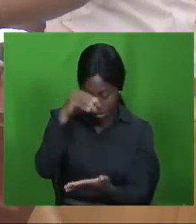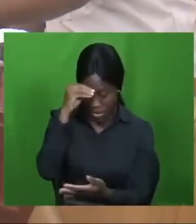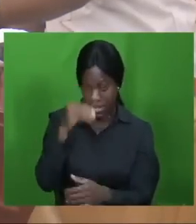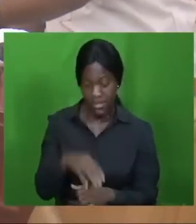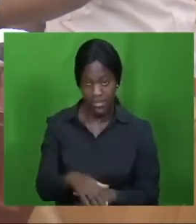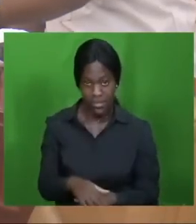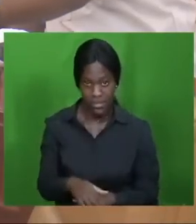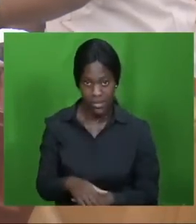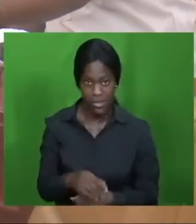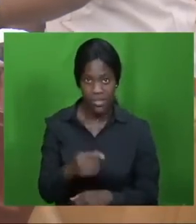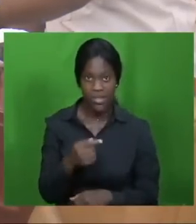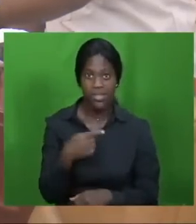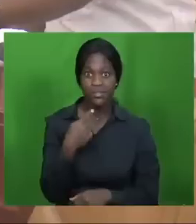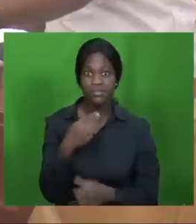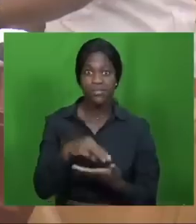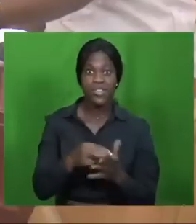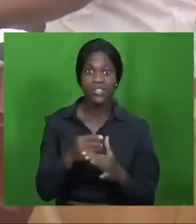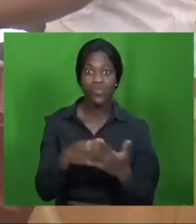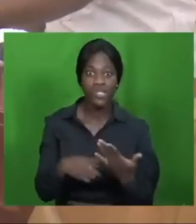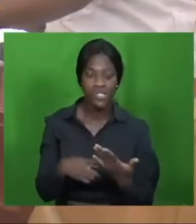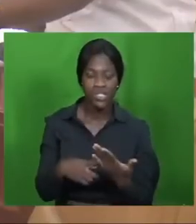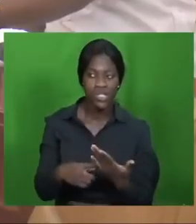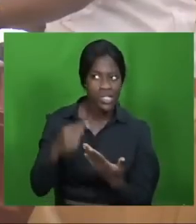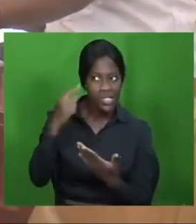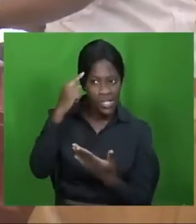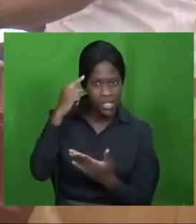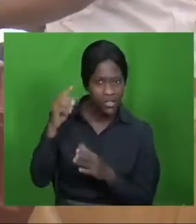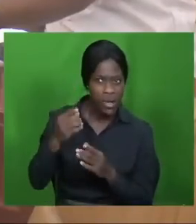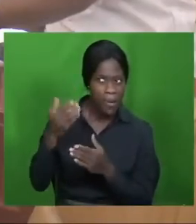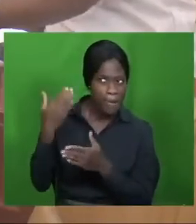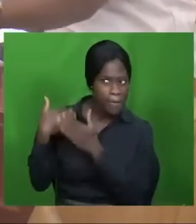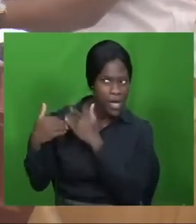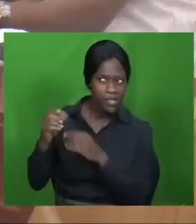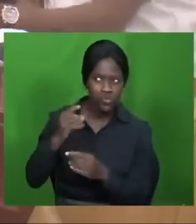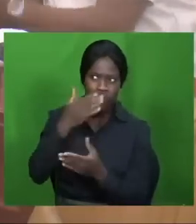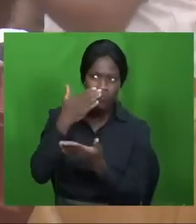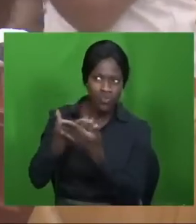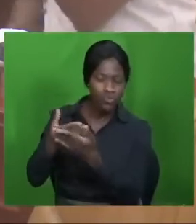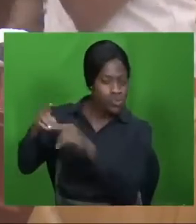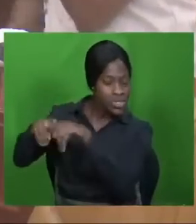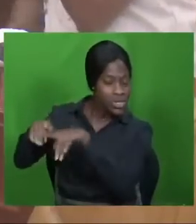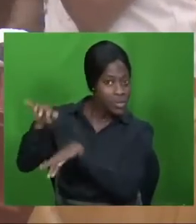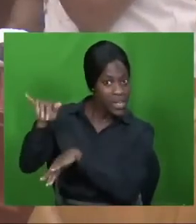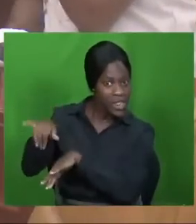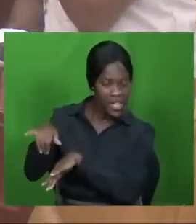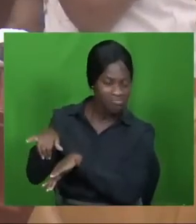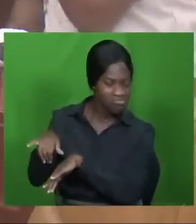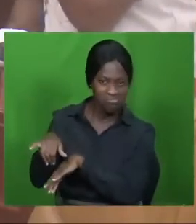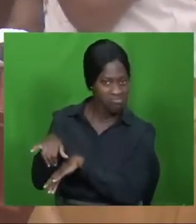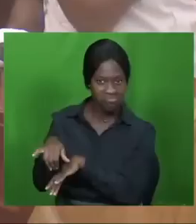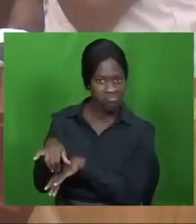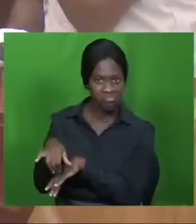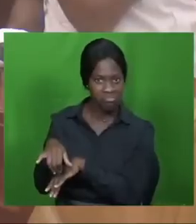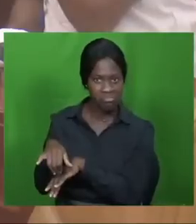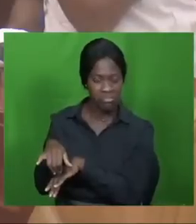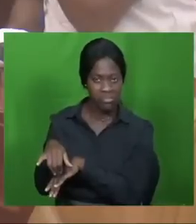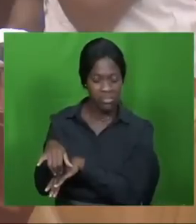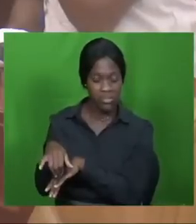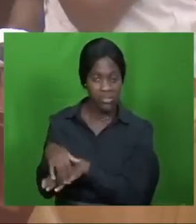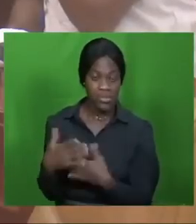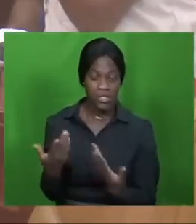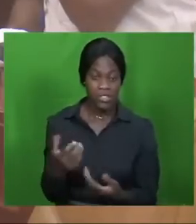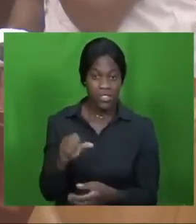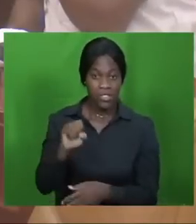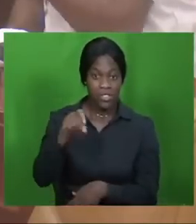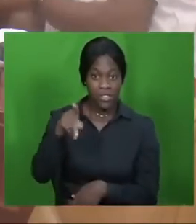live in past glory in terms of football again. You cannot live in past glory. Spain,